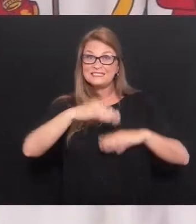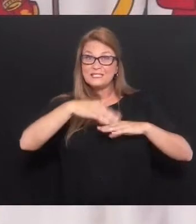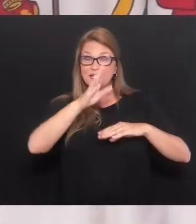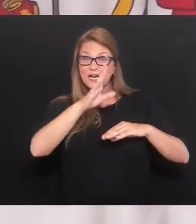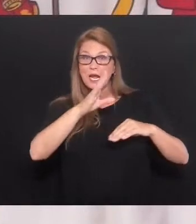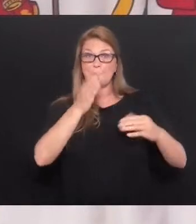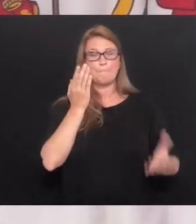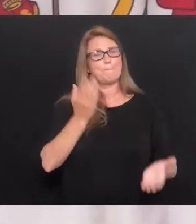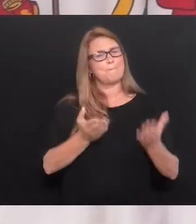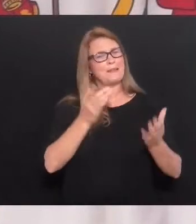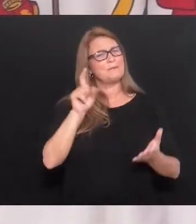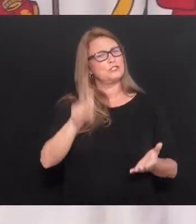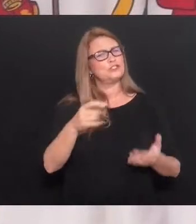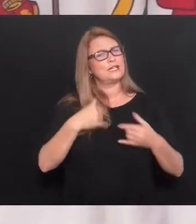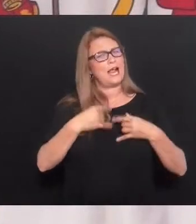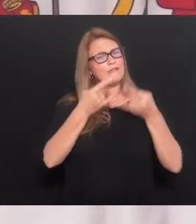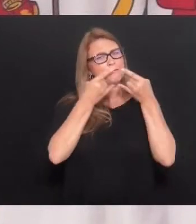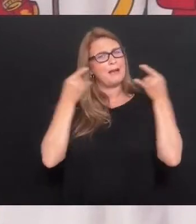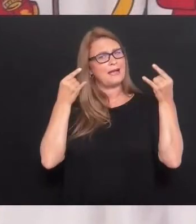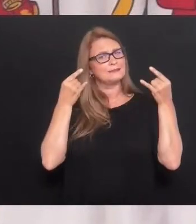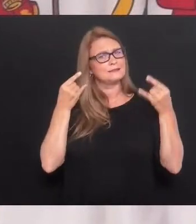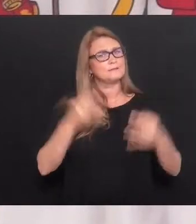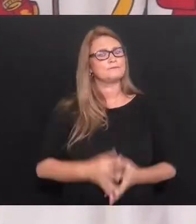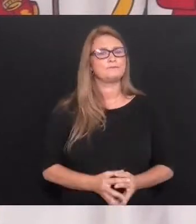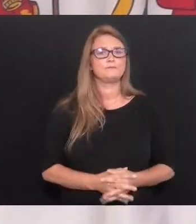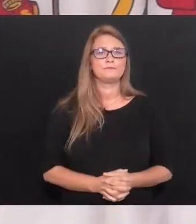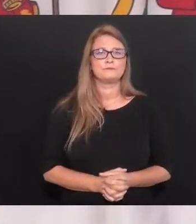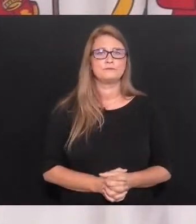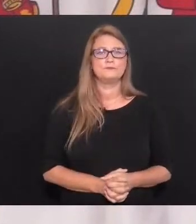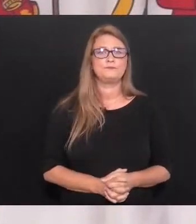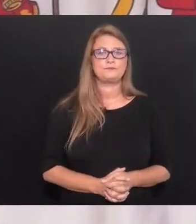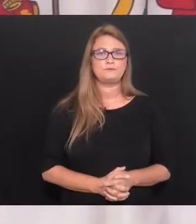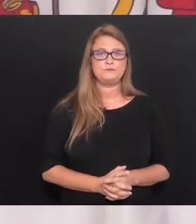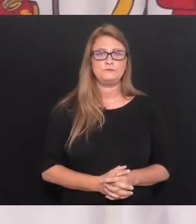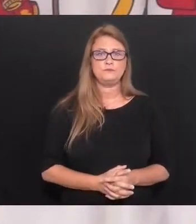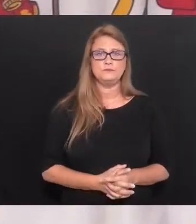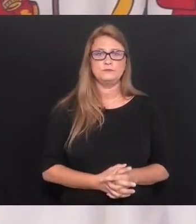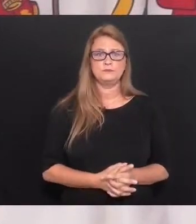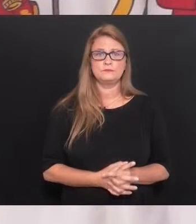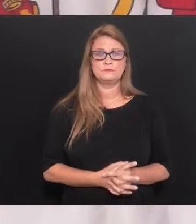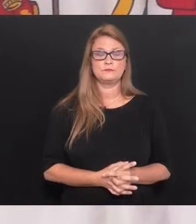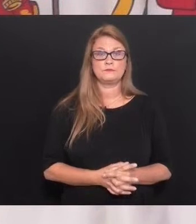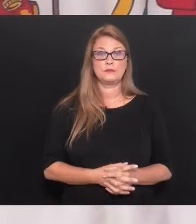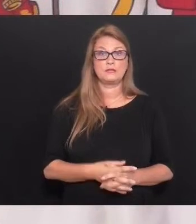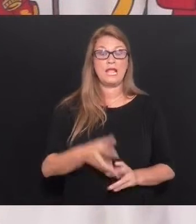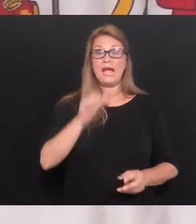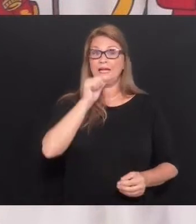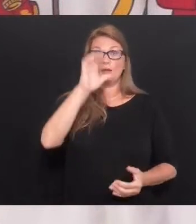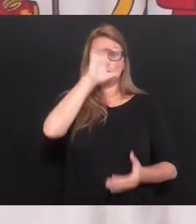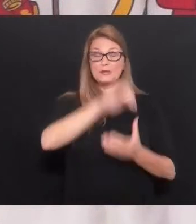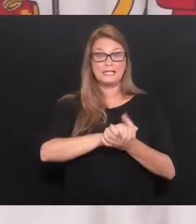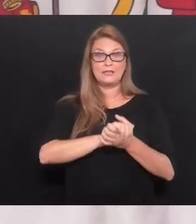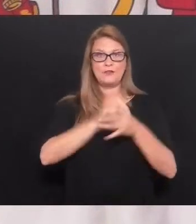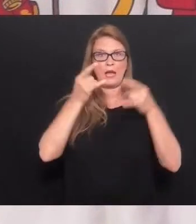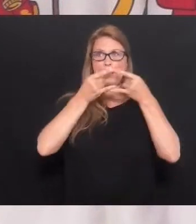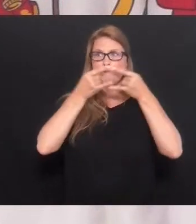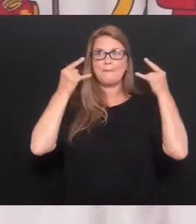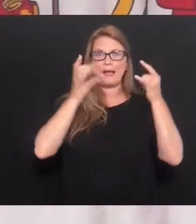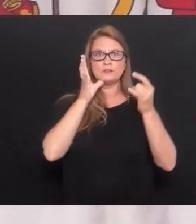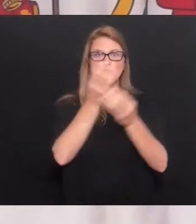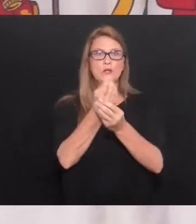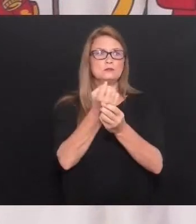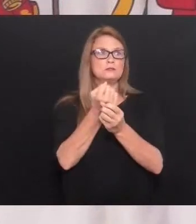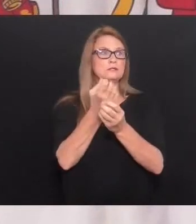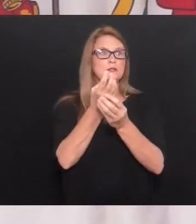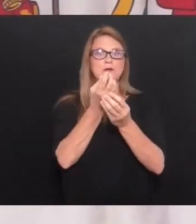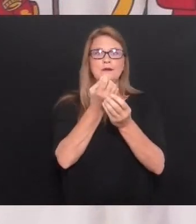to really, really consider wearing a mask. I do not believe that the mask is the end-all, do-all, or we'd